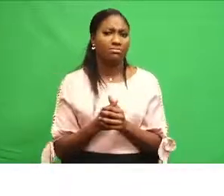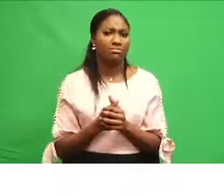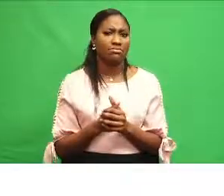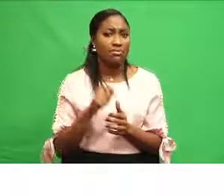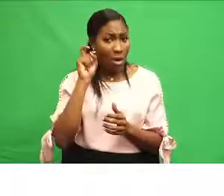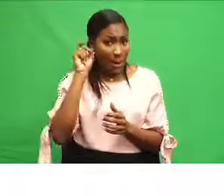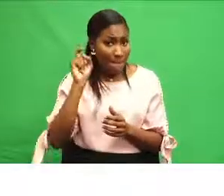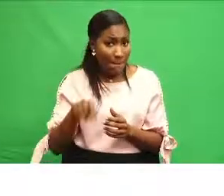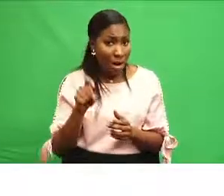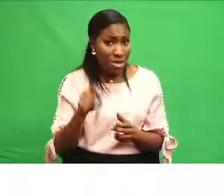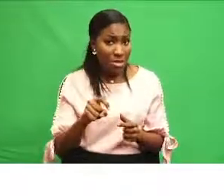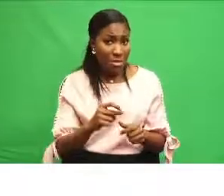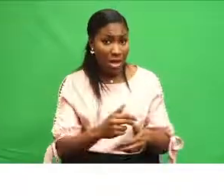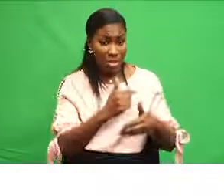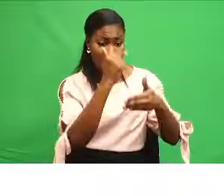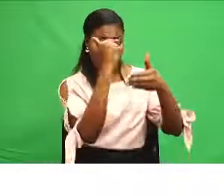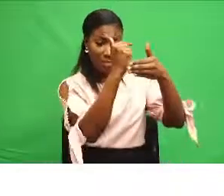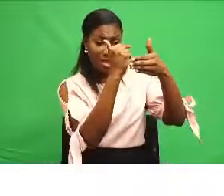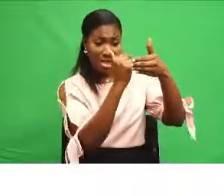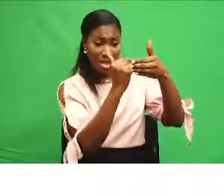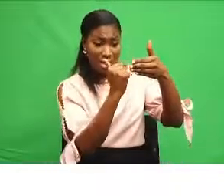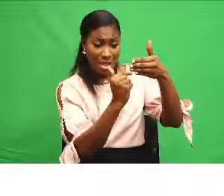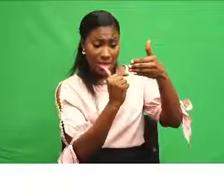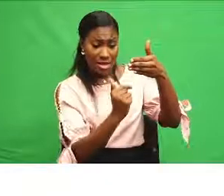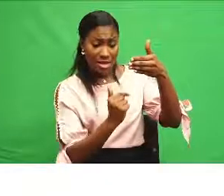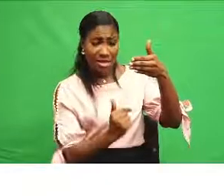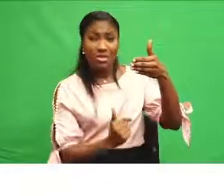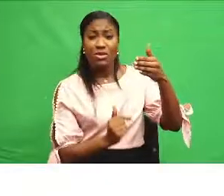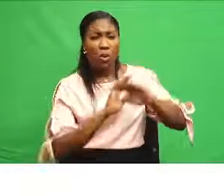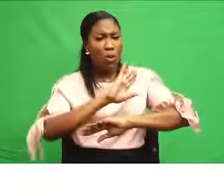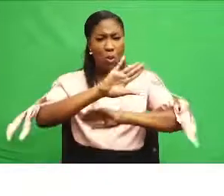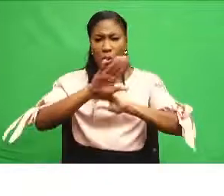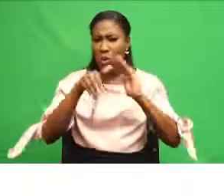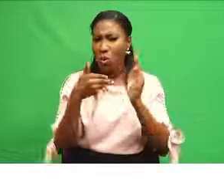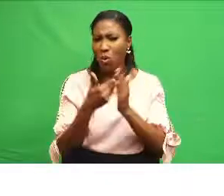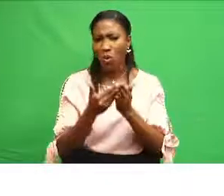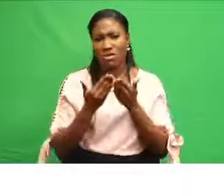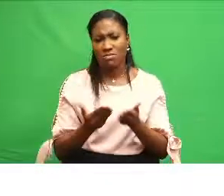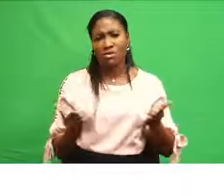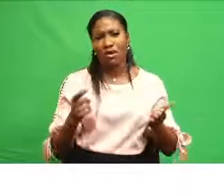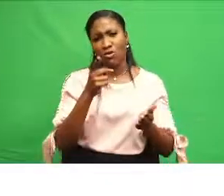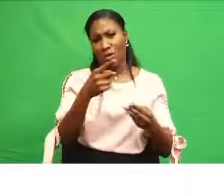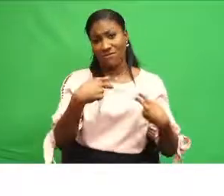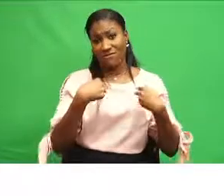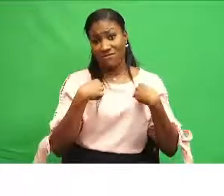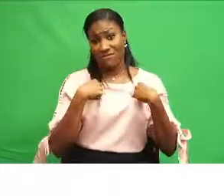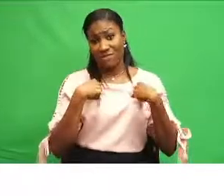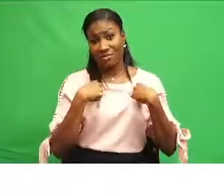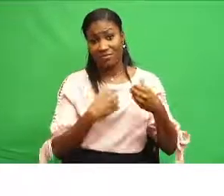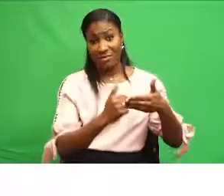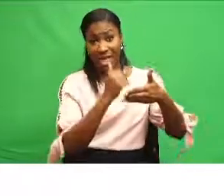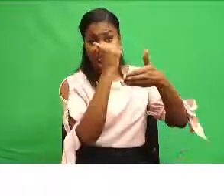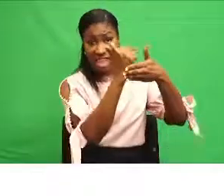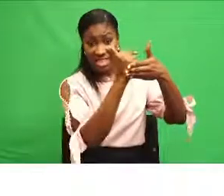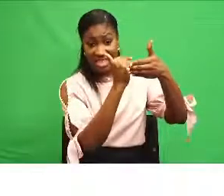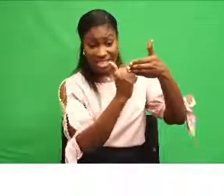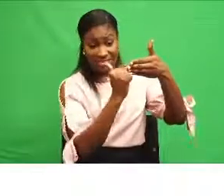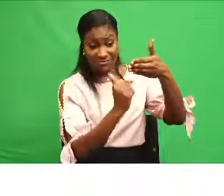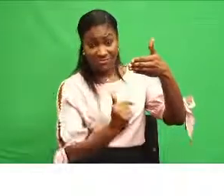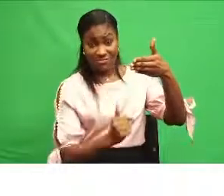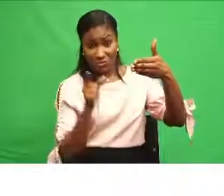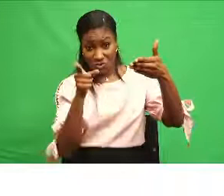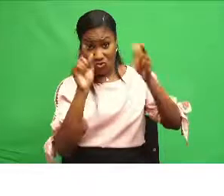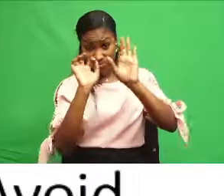list all of the stuff that you have. All of the stuff that you have. Make a list. That is the first